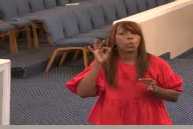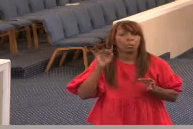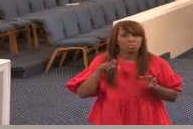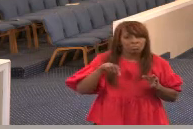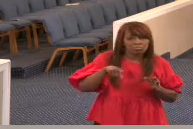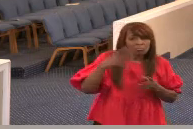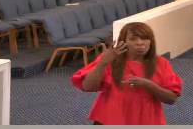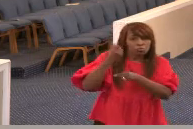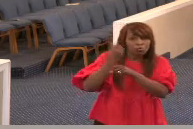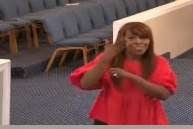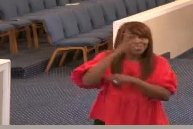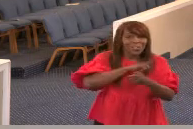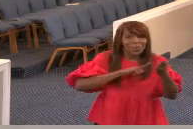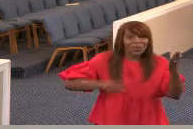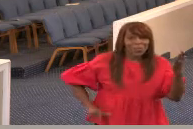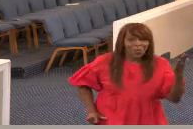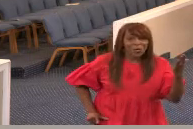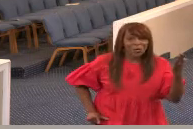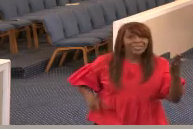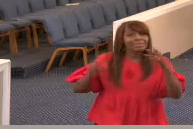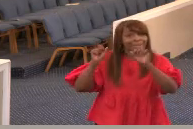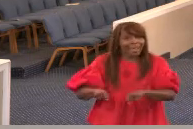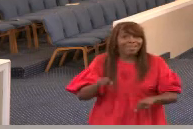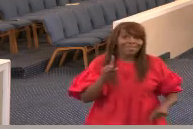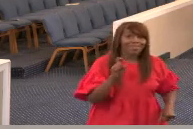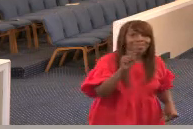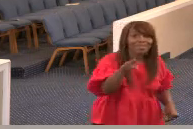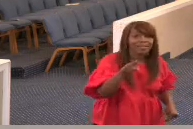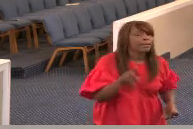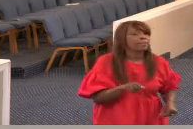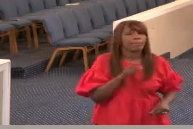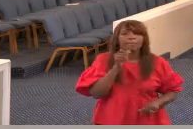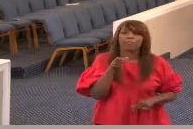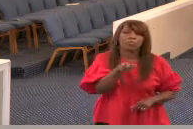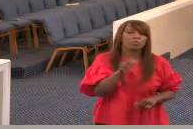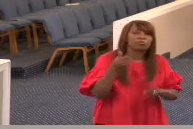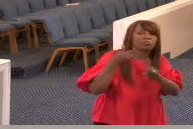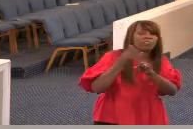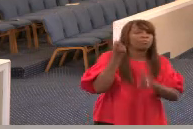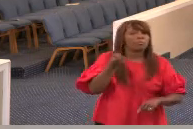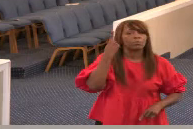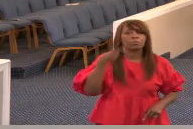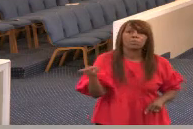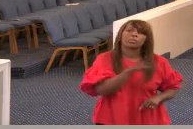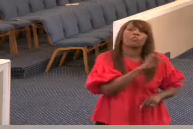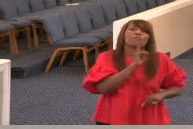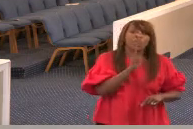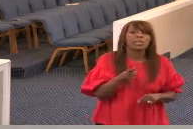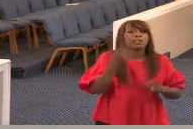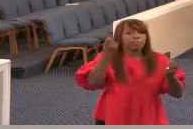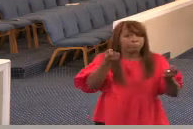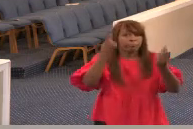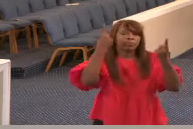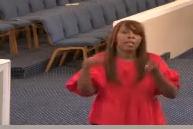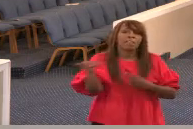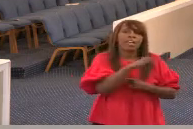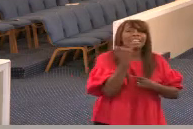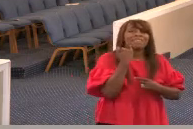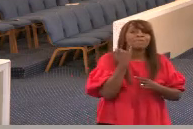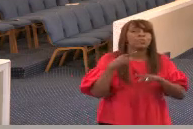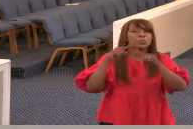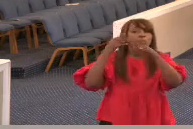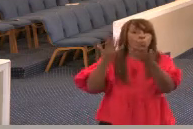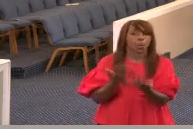Can you trust in the Lord and lean not unto your own understanding? Can you really grab hold that they that wait upon the